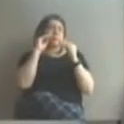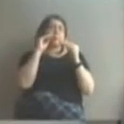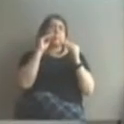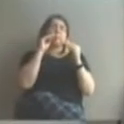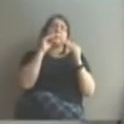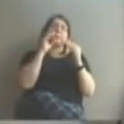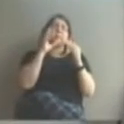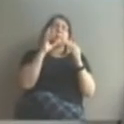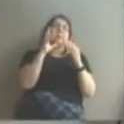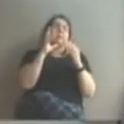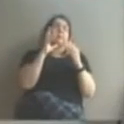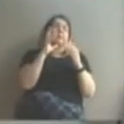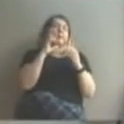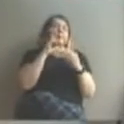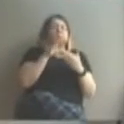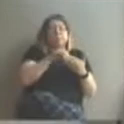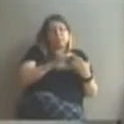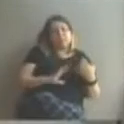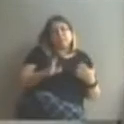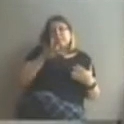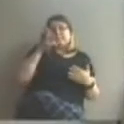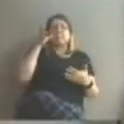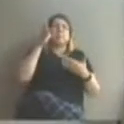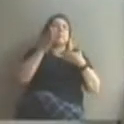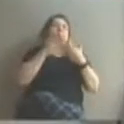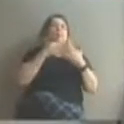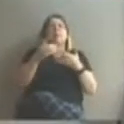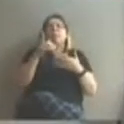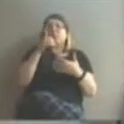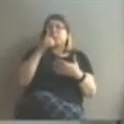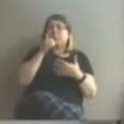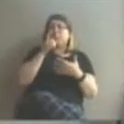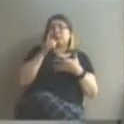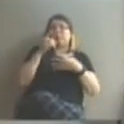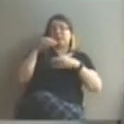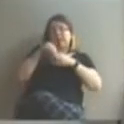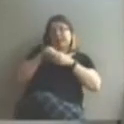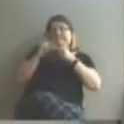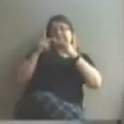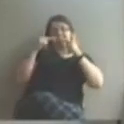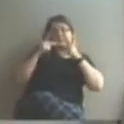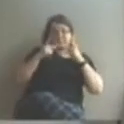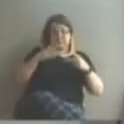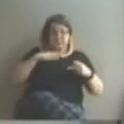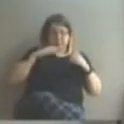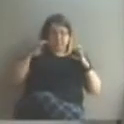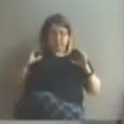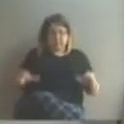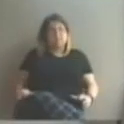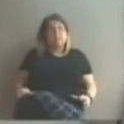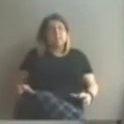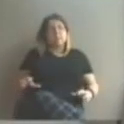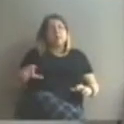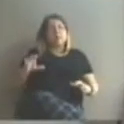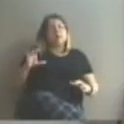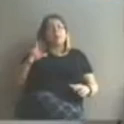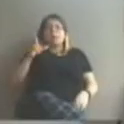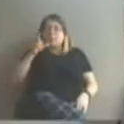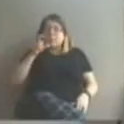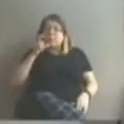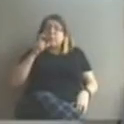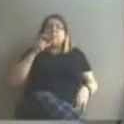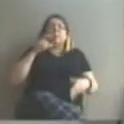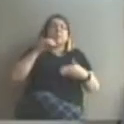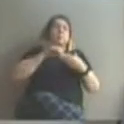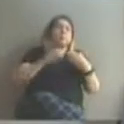parents. It doesn't matter who is in the box. My customer are the students and the staff of the